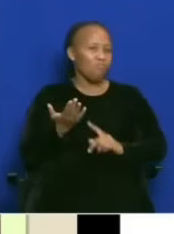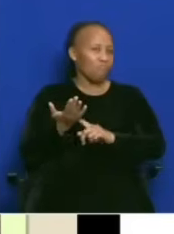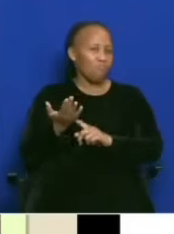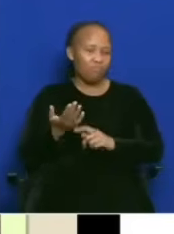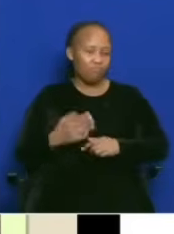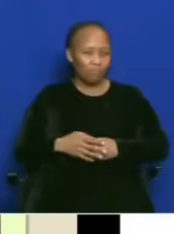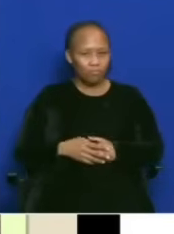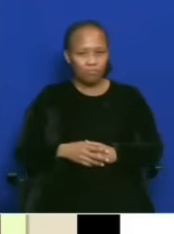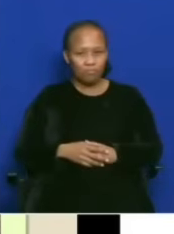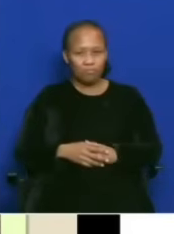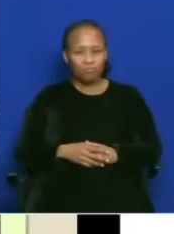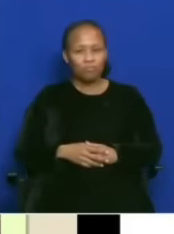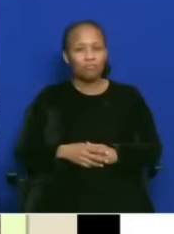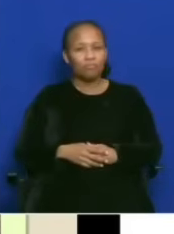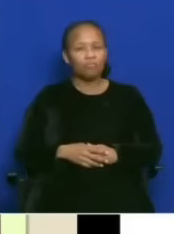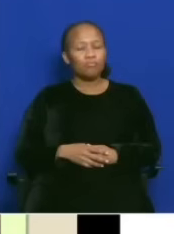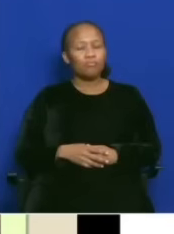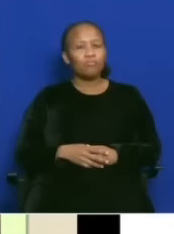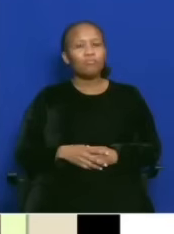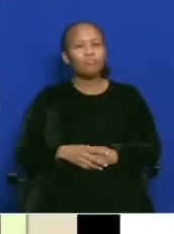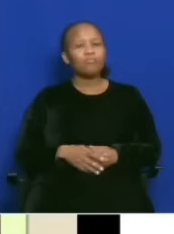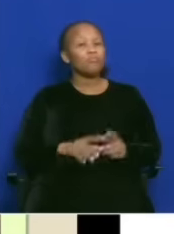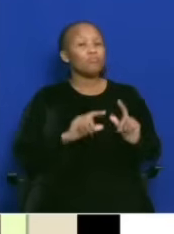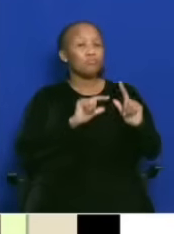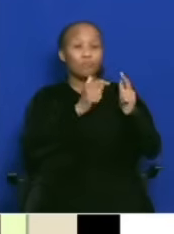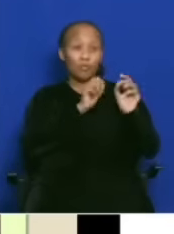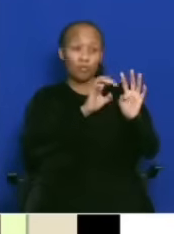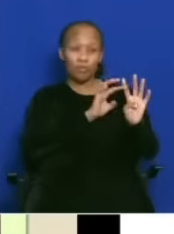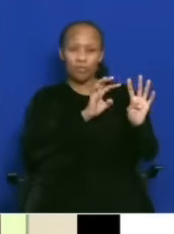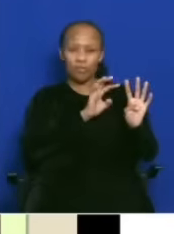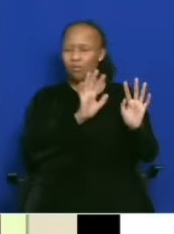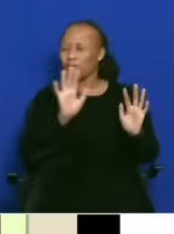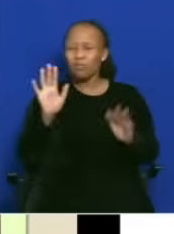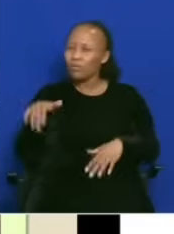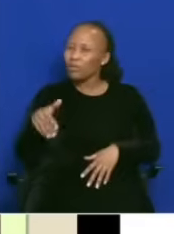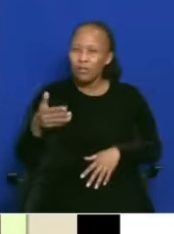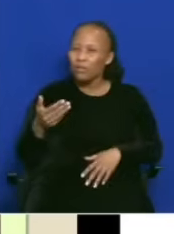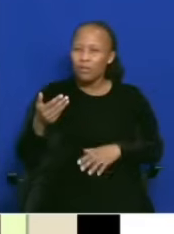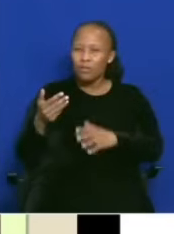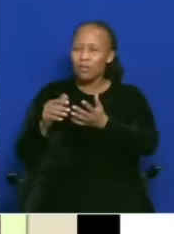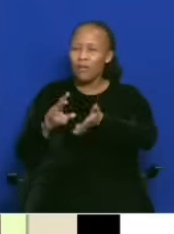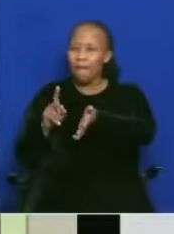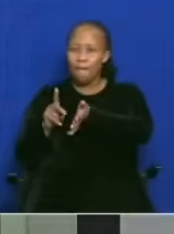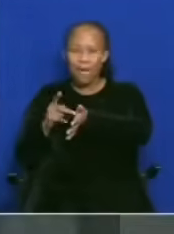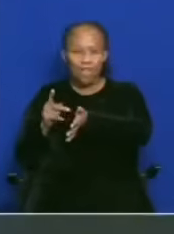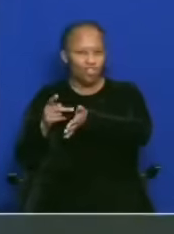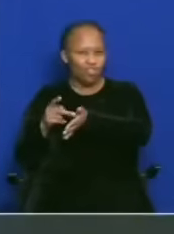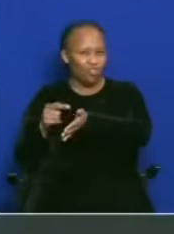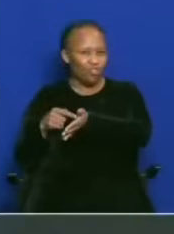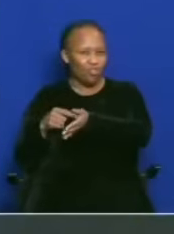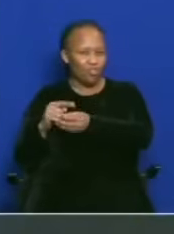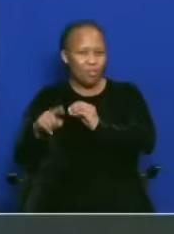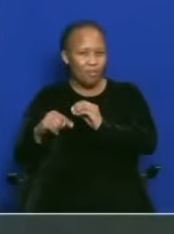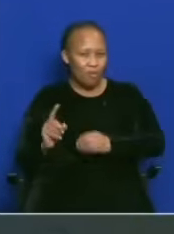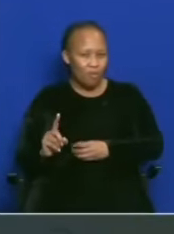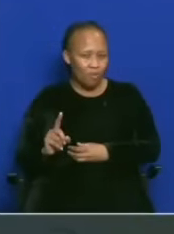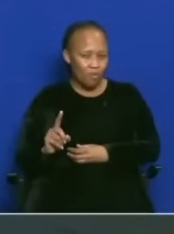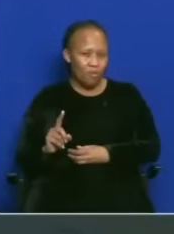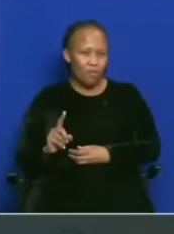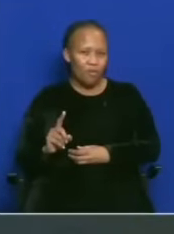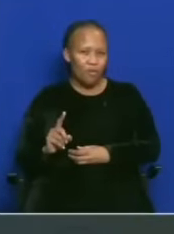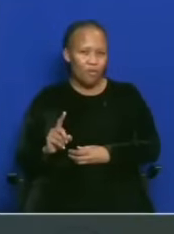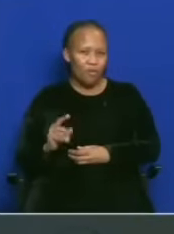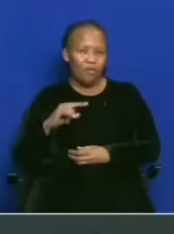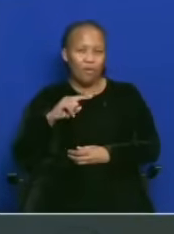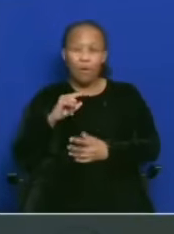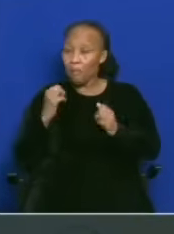You'll see, Commissioners. What is it about this page that tells you that we are still talking about the same tender?